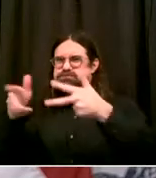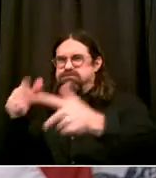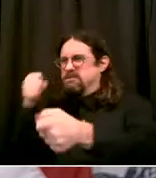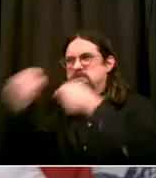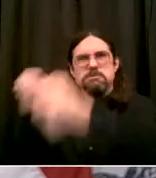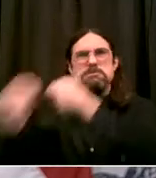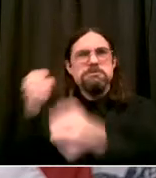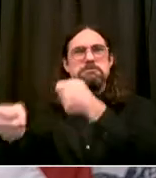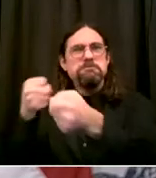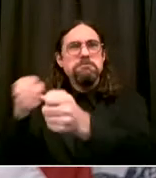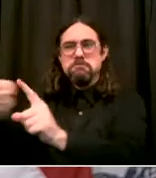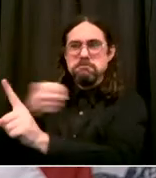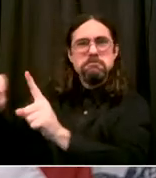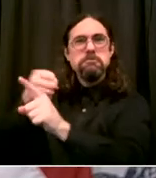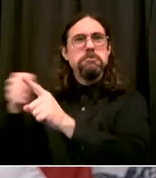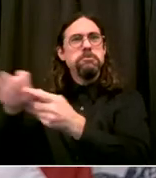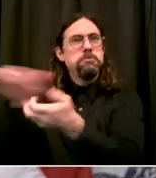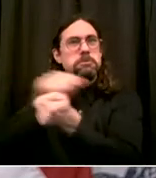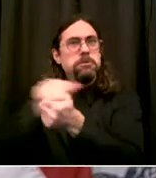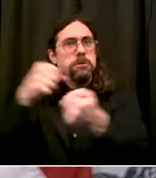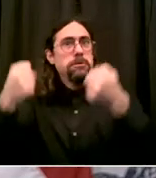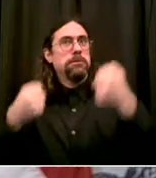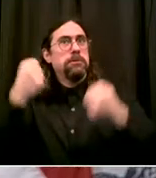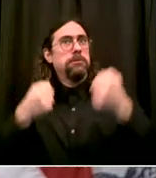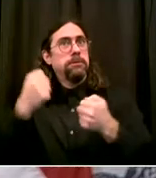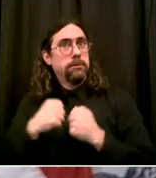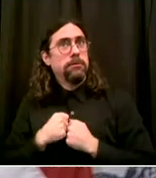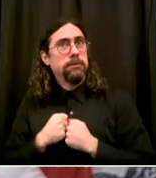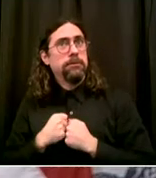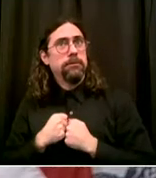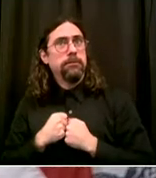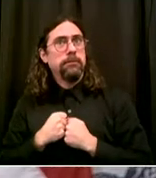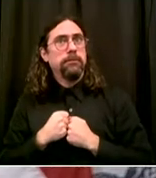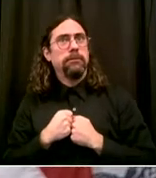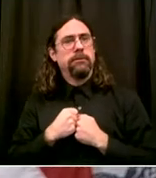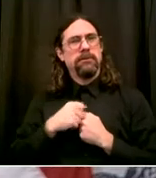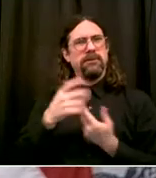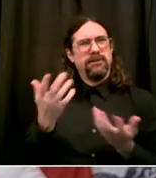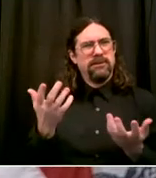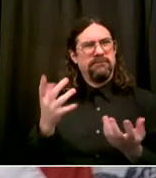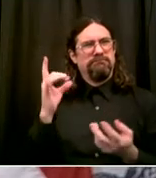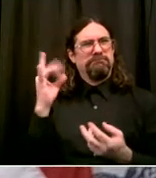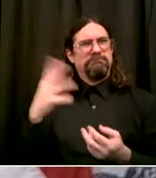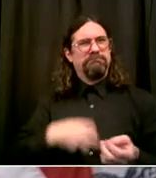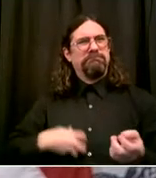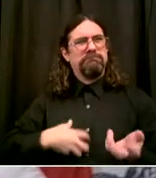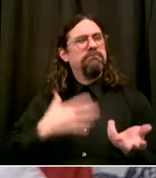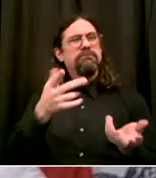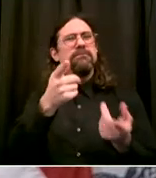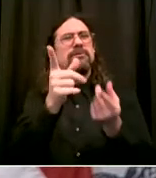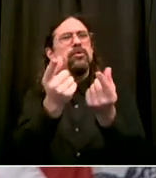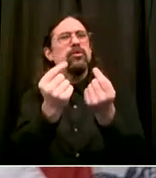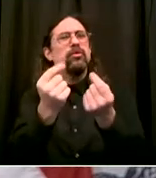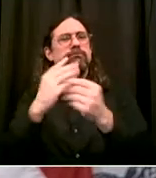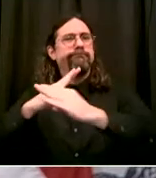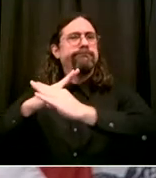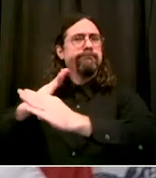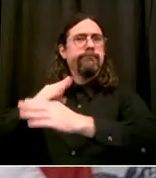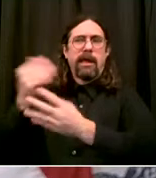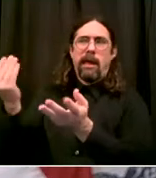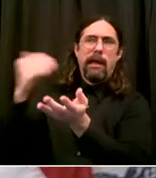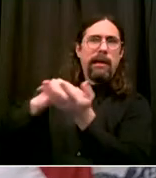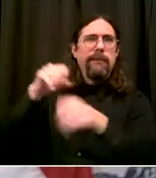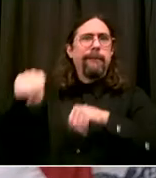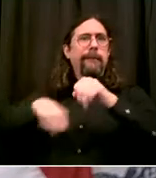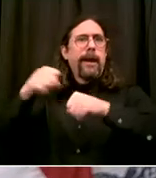absolutely unacceptable. And, you know, you have these teenagers doing something that's just wrong, period. At least one has been arrested.